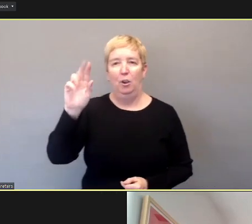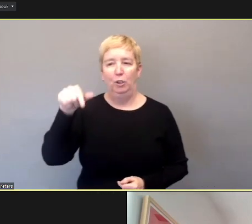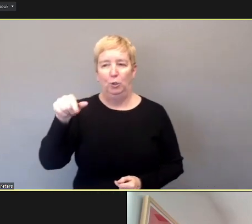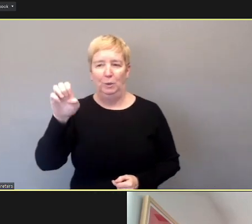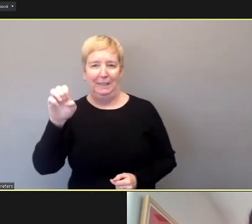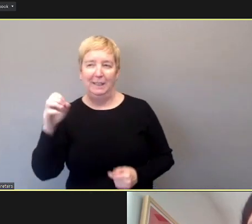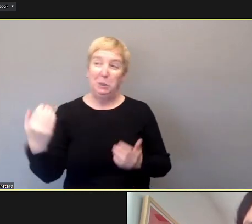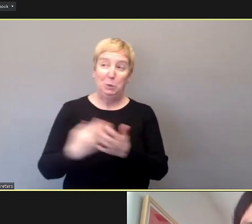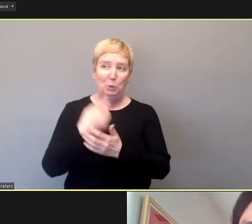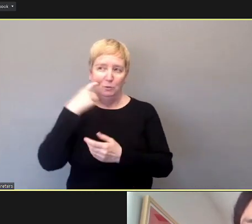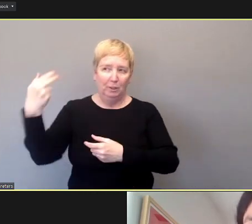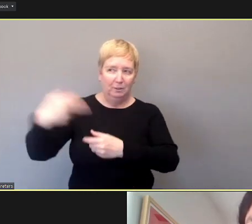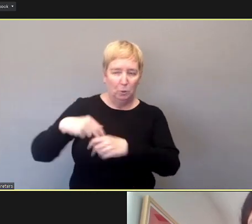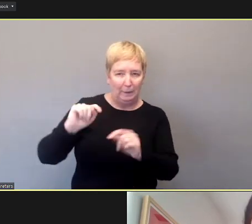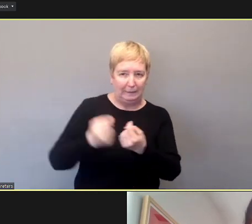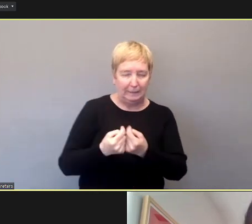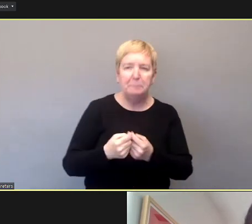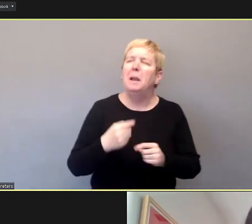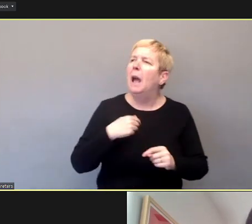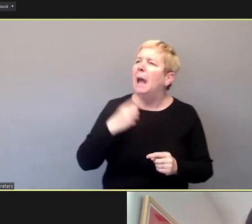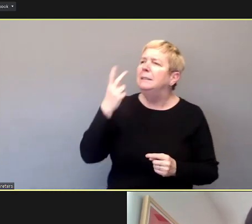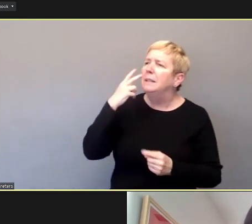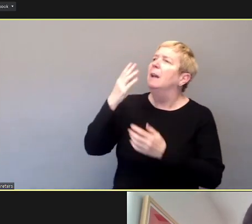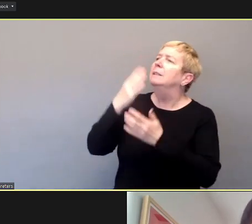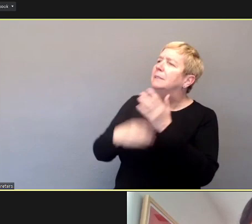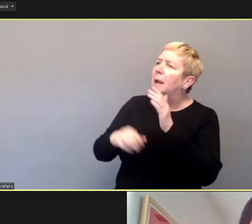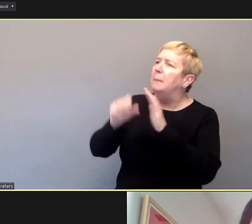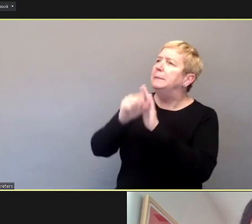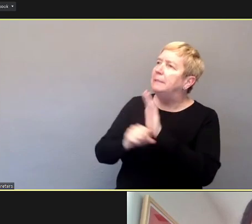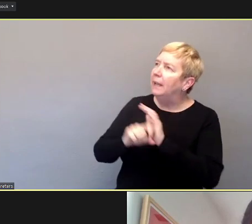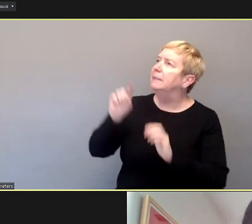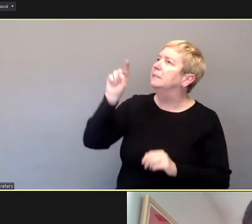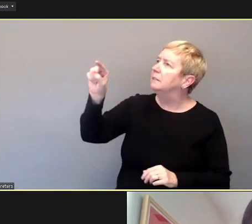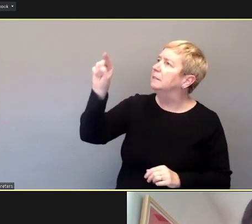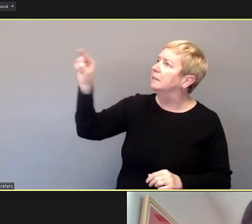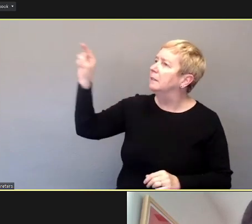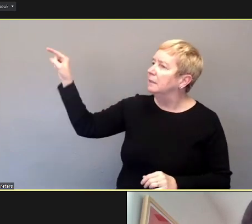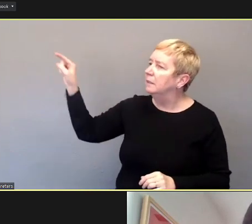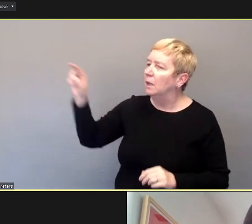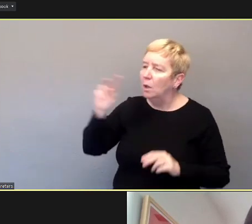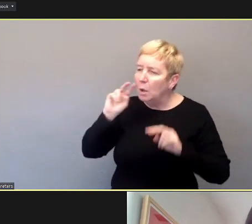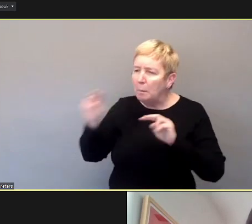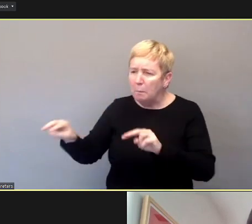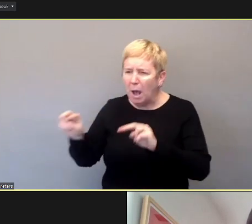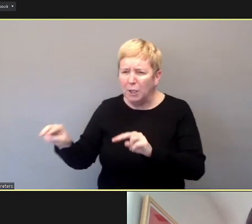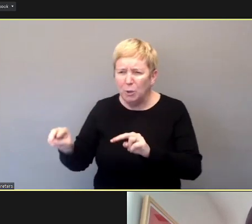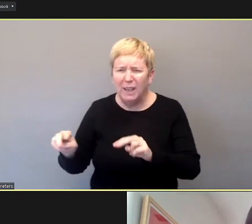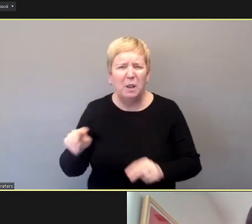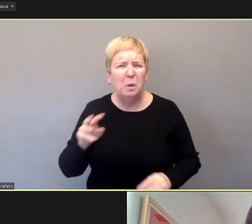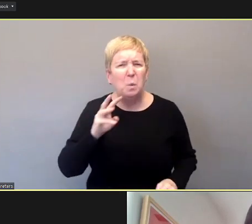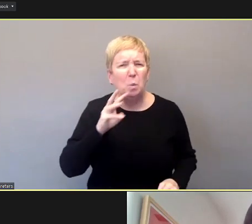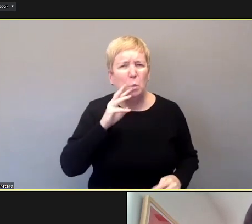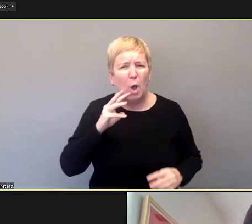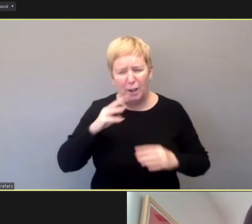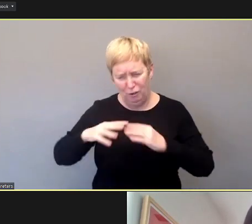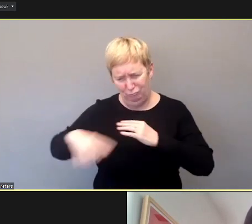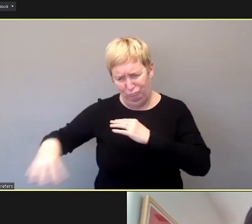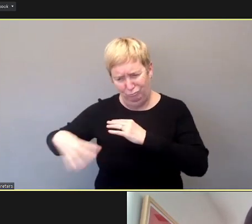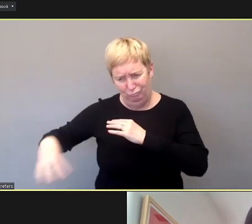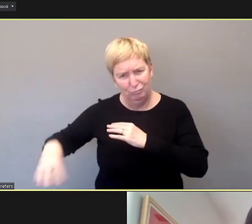talk recently about several states across the country monitoring their sewage systems to help them